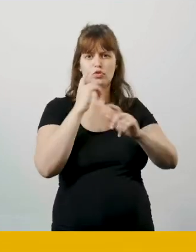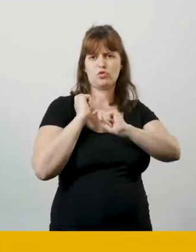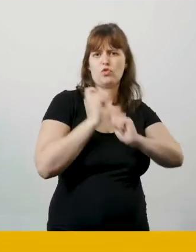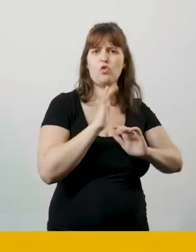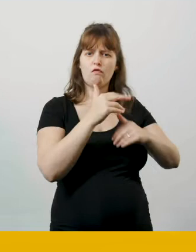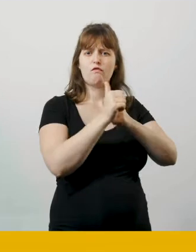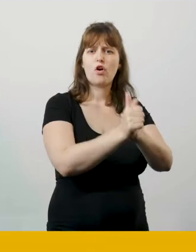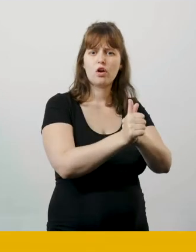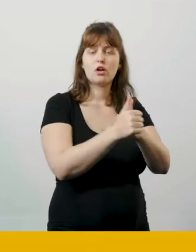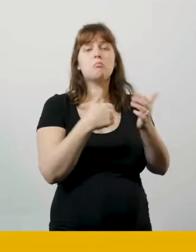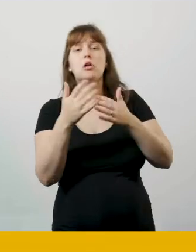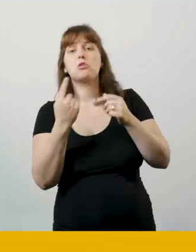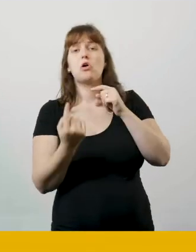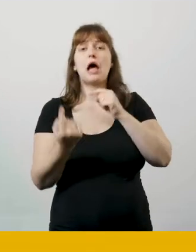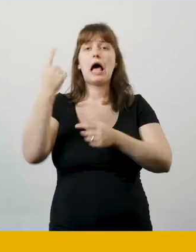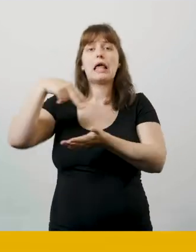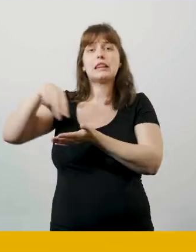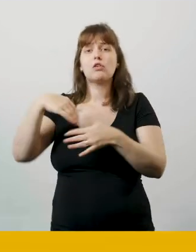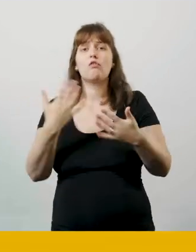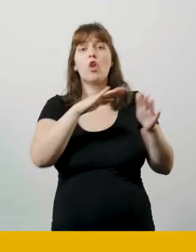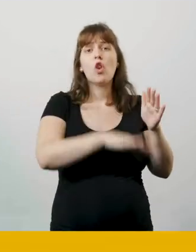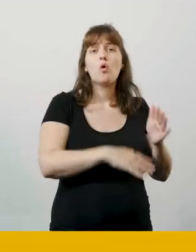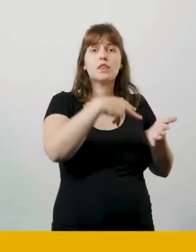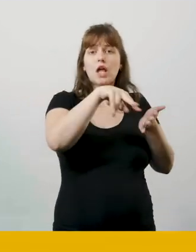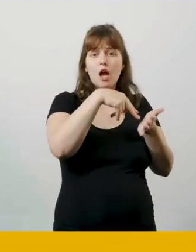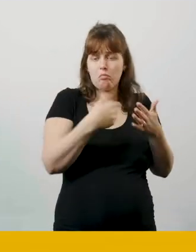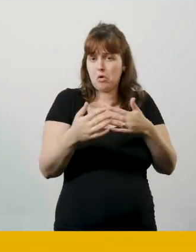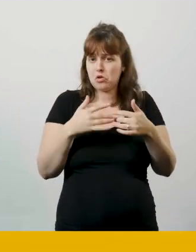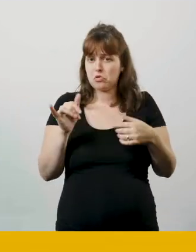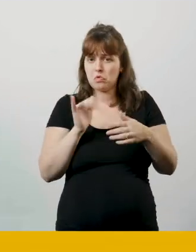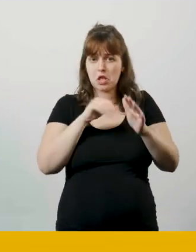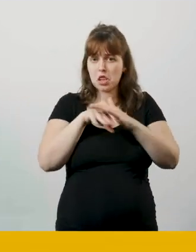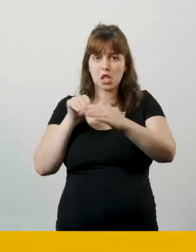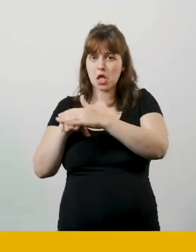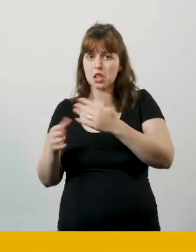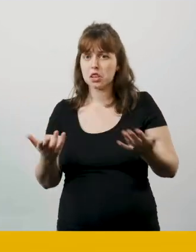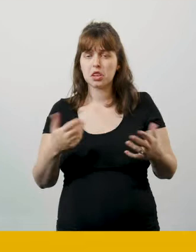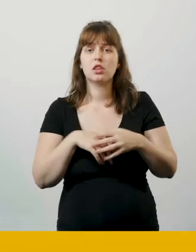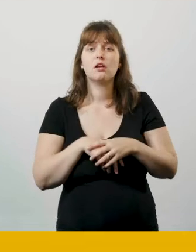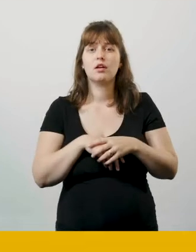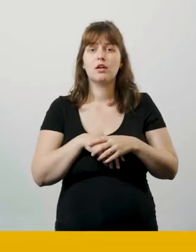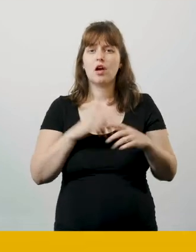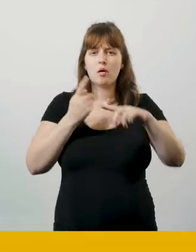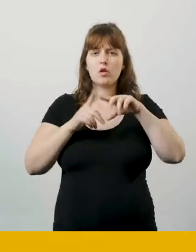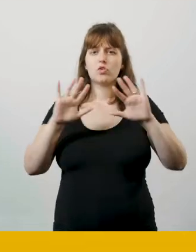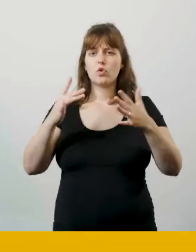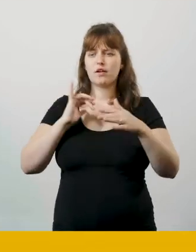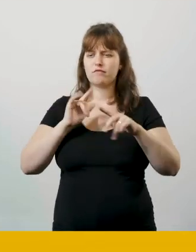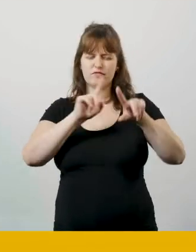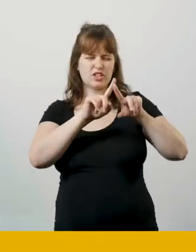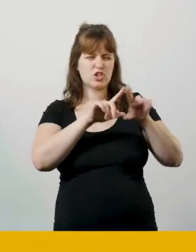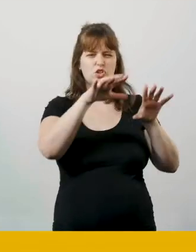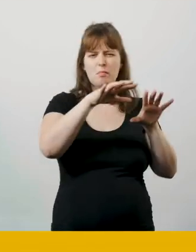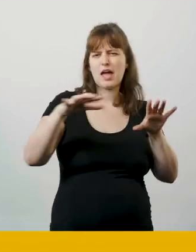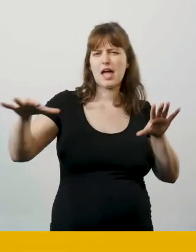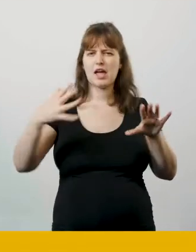high tech or low tech, and how to address different areas, the